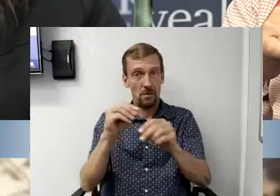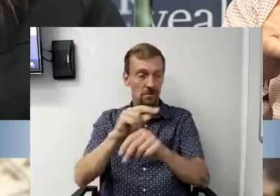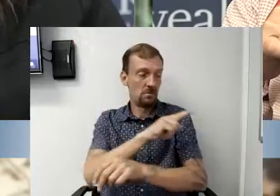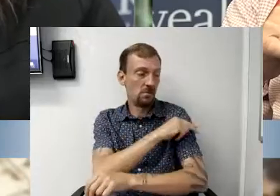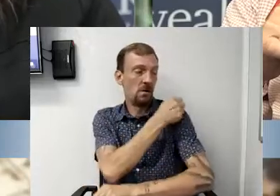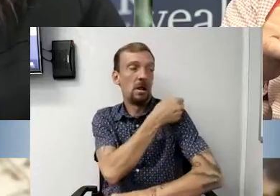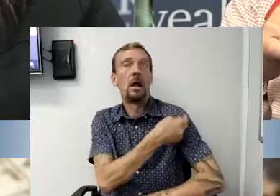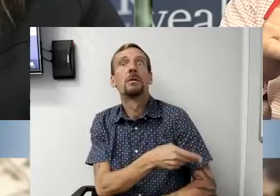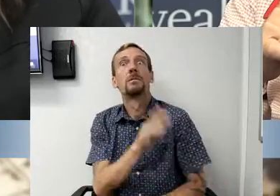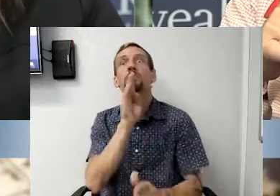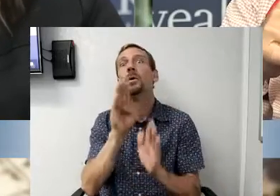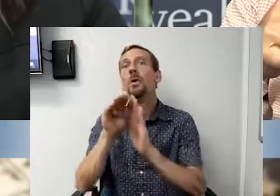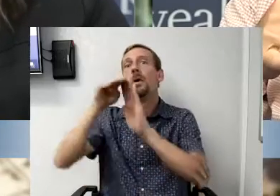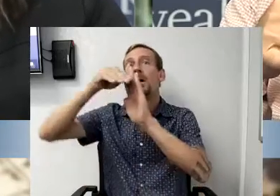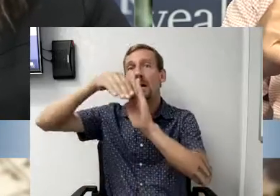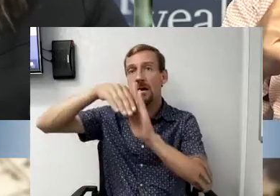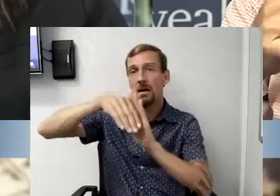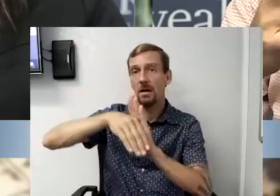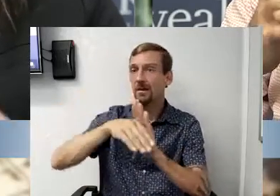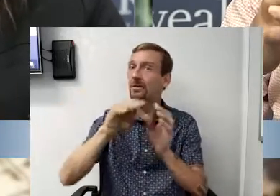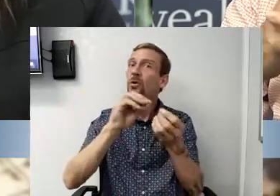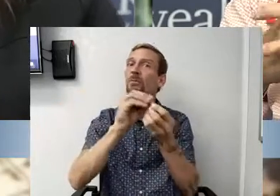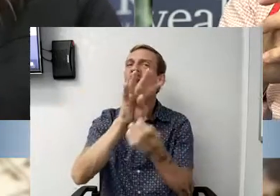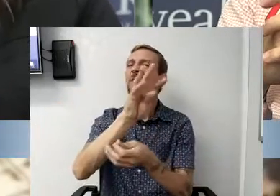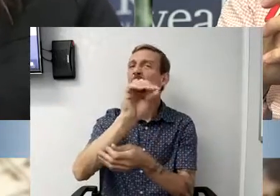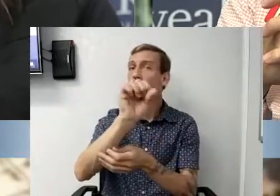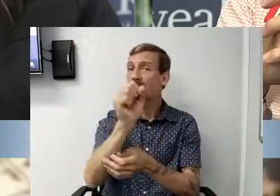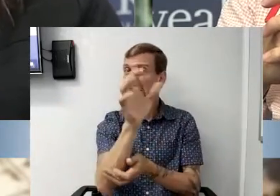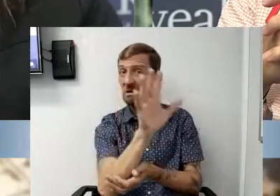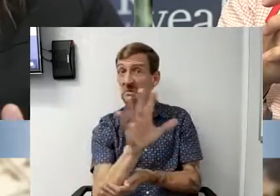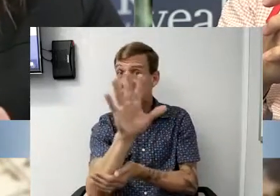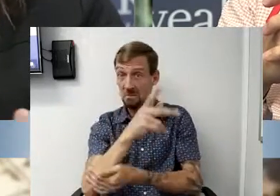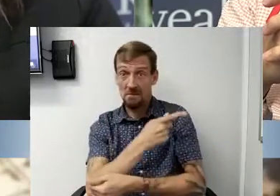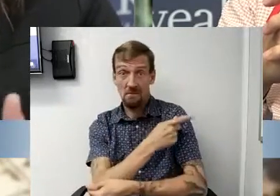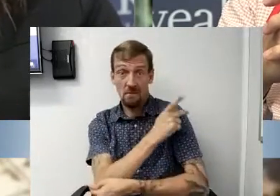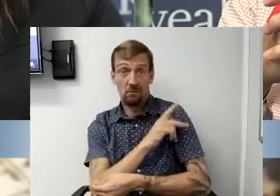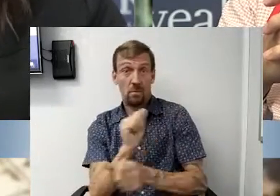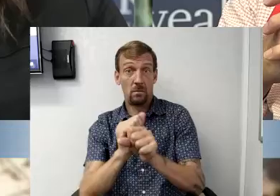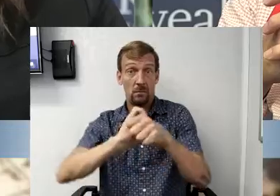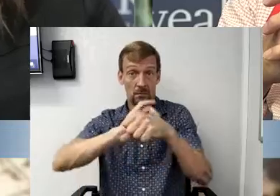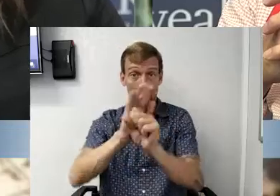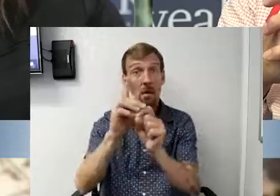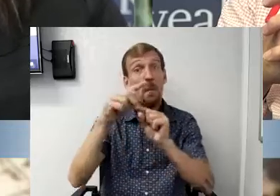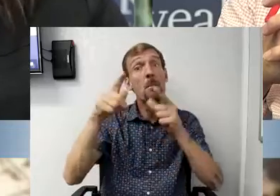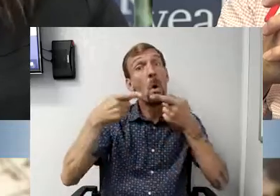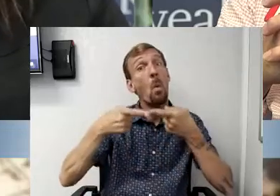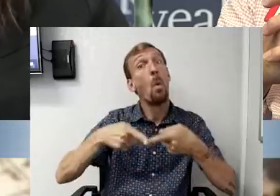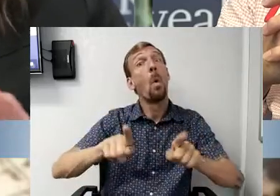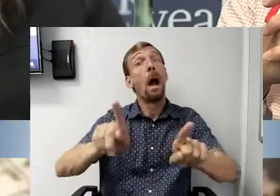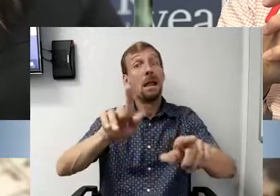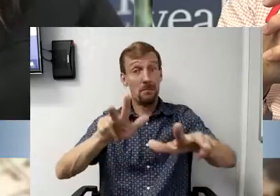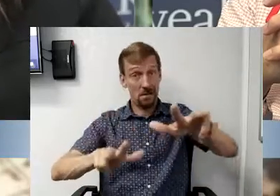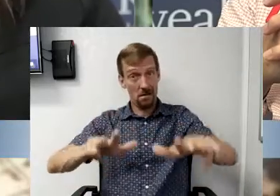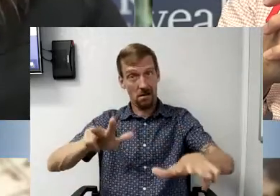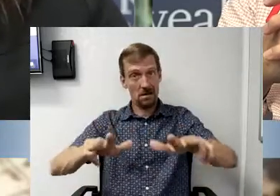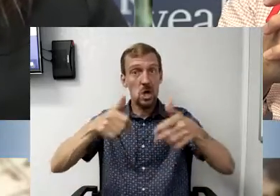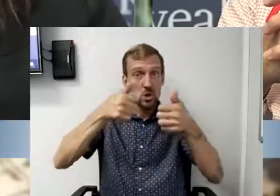in the 40s for about the last week, and that we need to continue to do that while balancing getting out